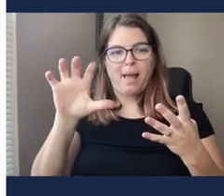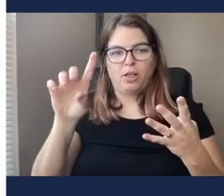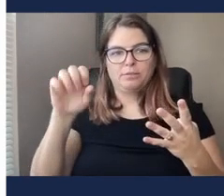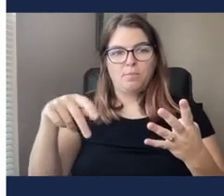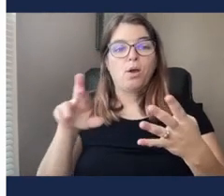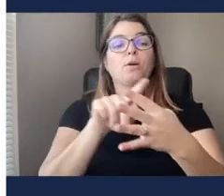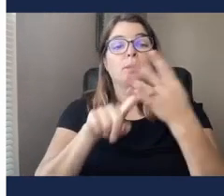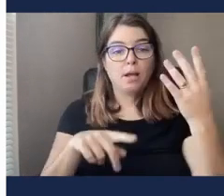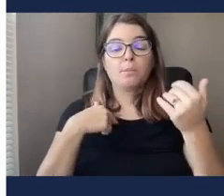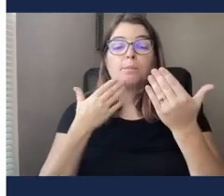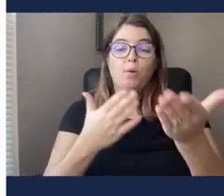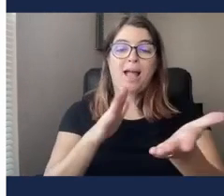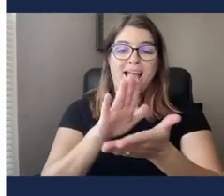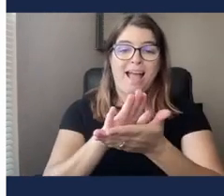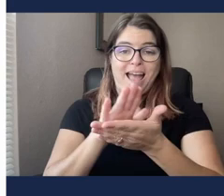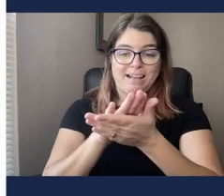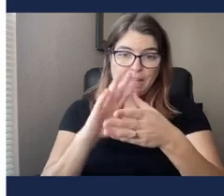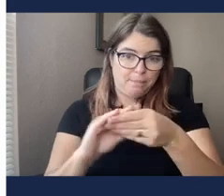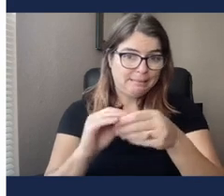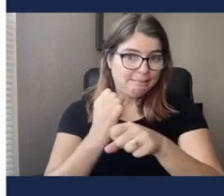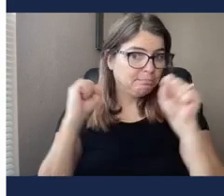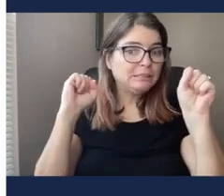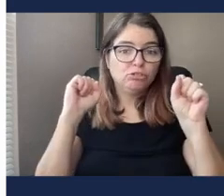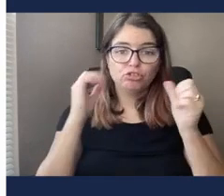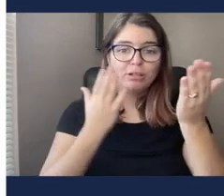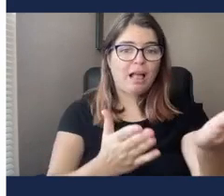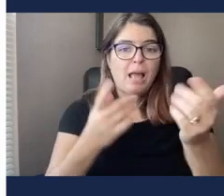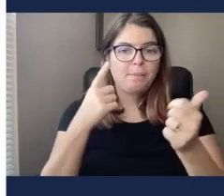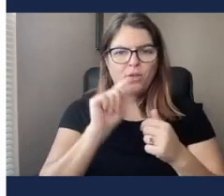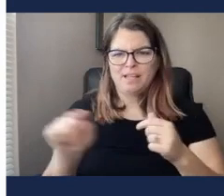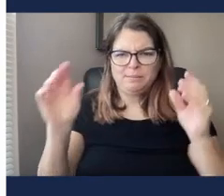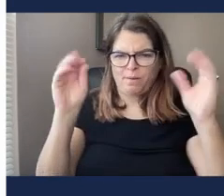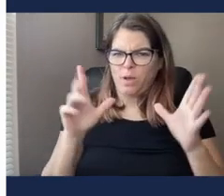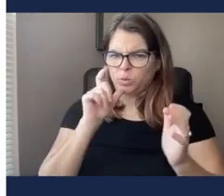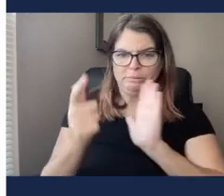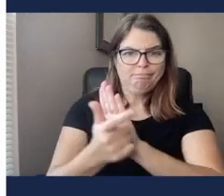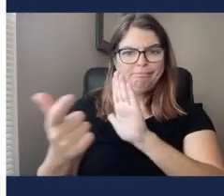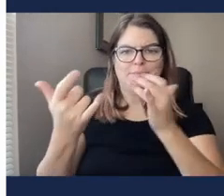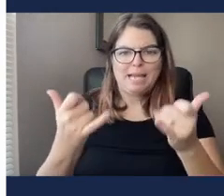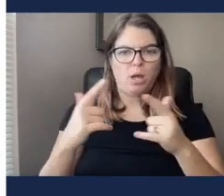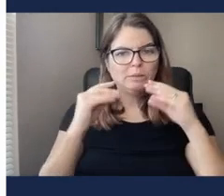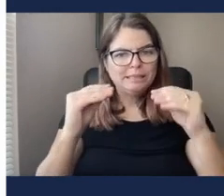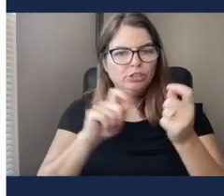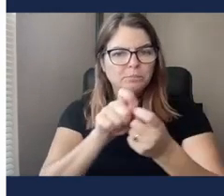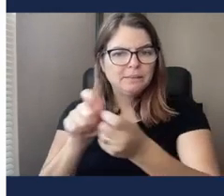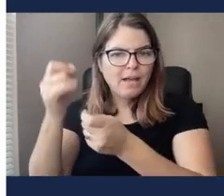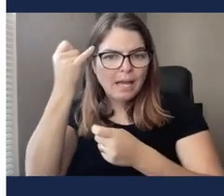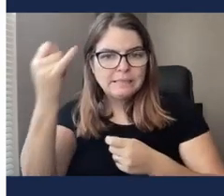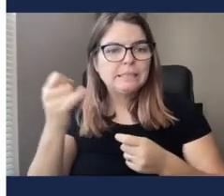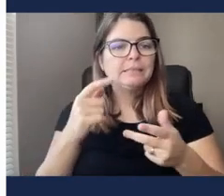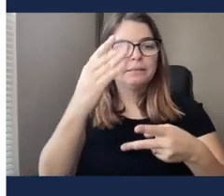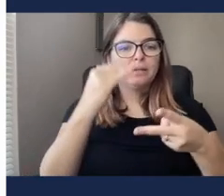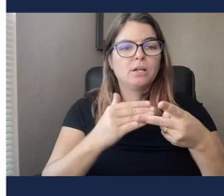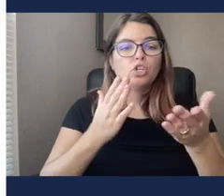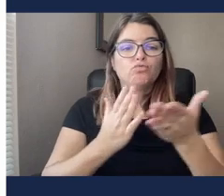academic speech claim on behalf of professors who are no longer allowed to teach certain ideas in their classrooms. We brought a right to receive